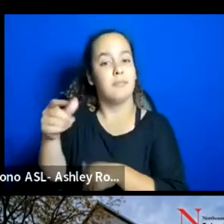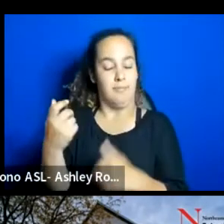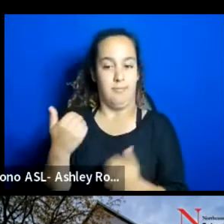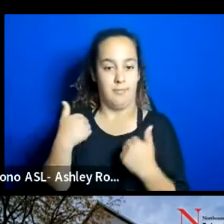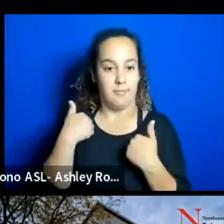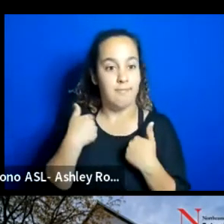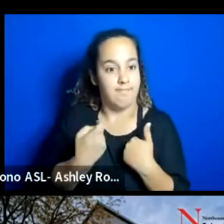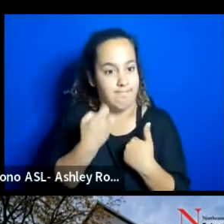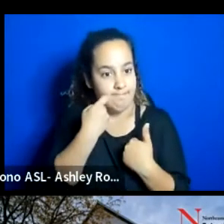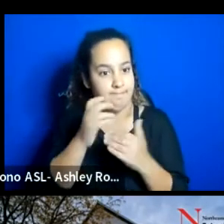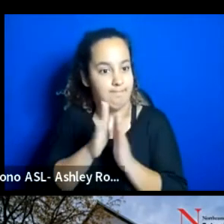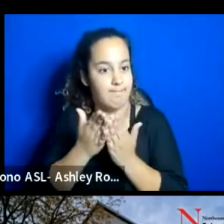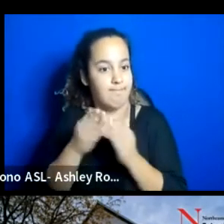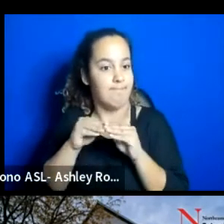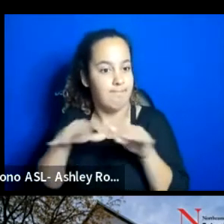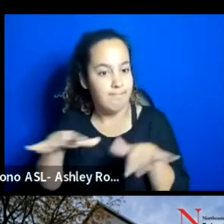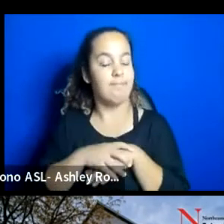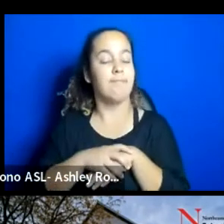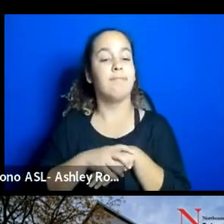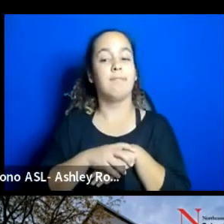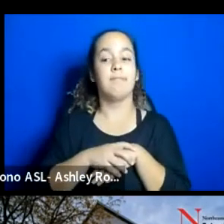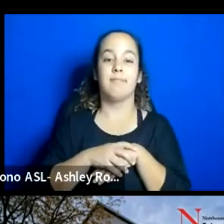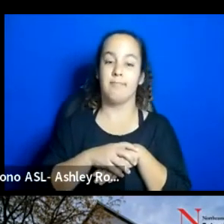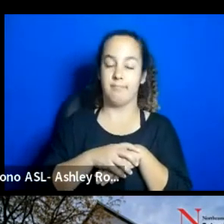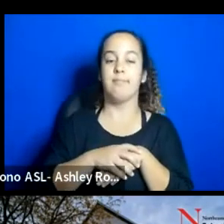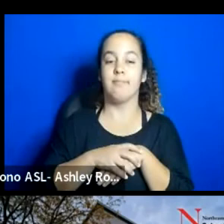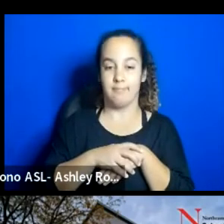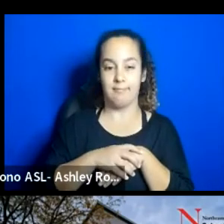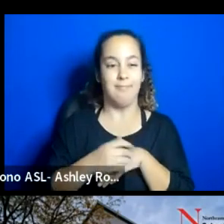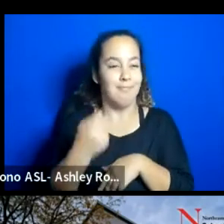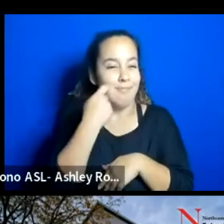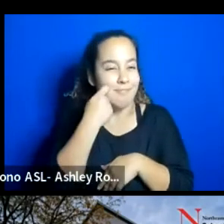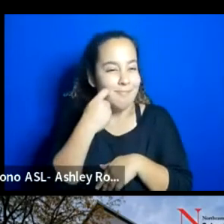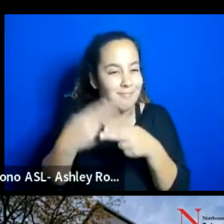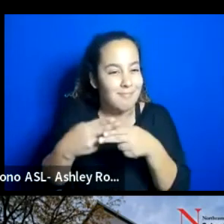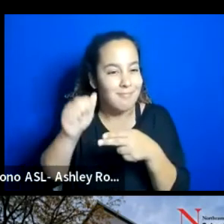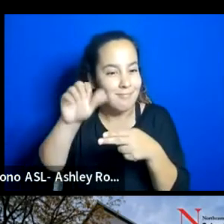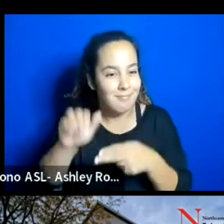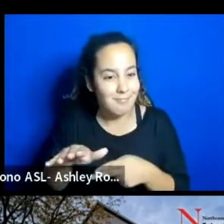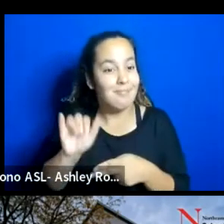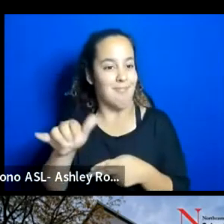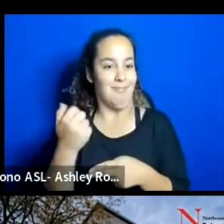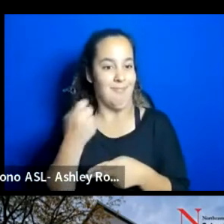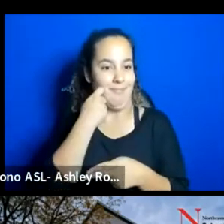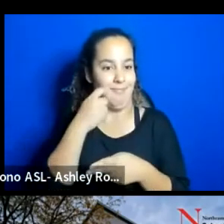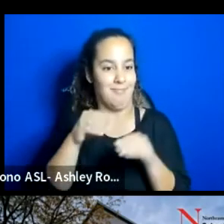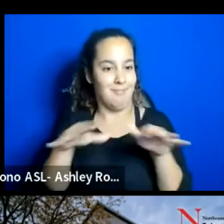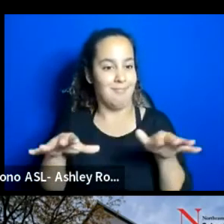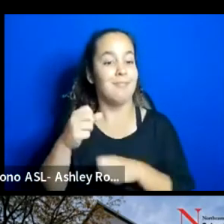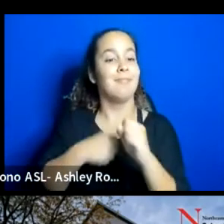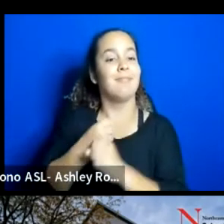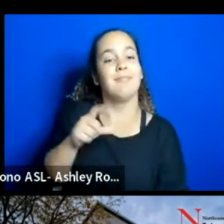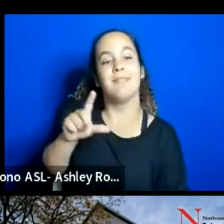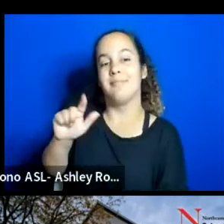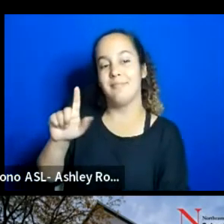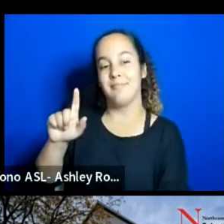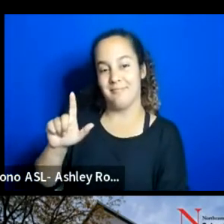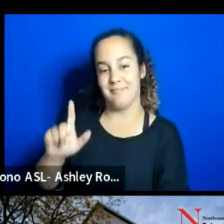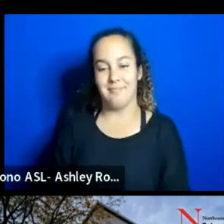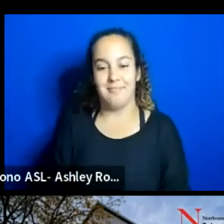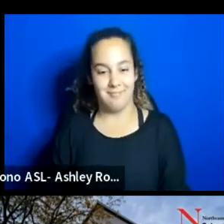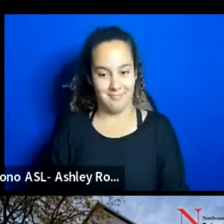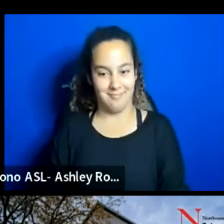books, Copyright, Creativity, Big Media, and Cultural Value, that just came out in 2021. And